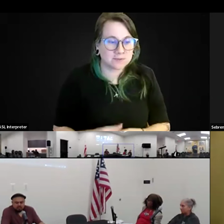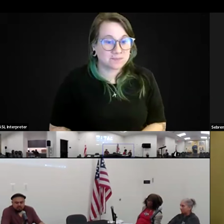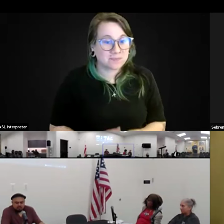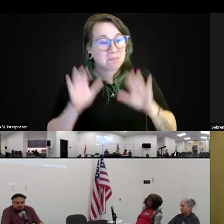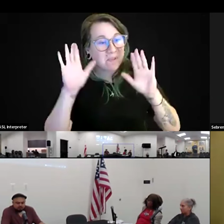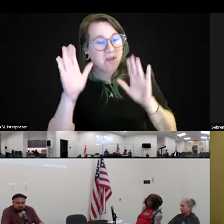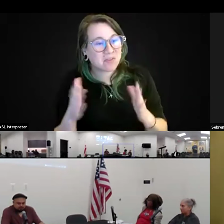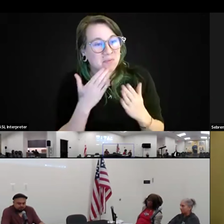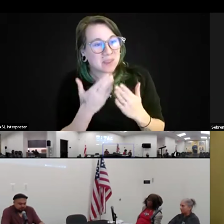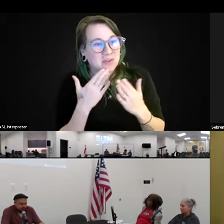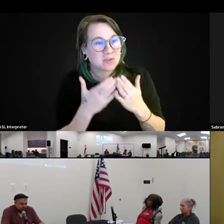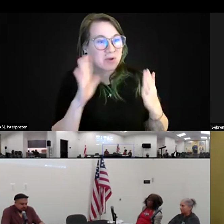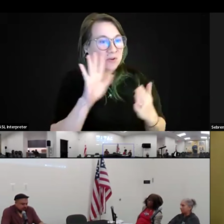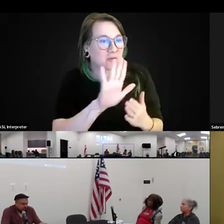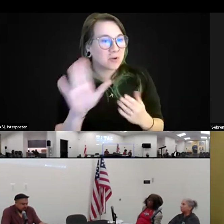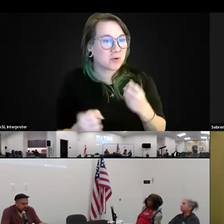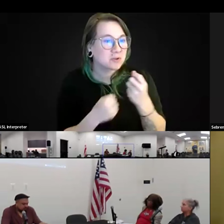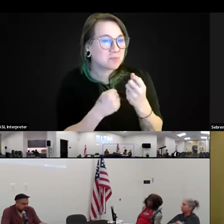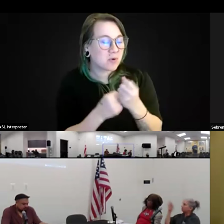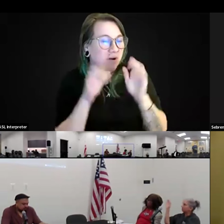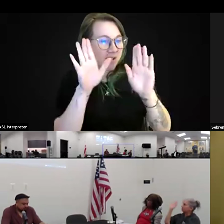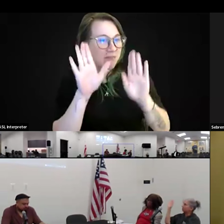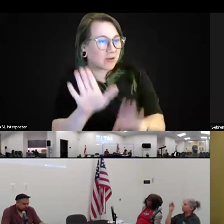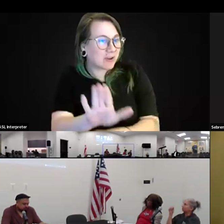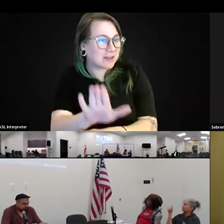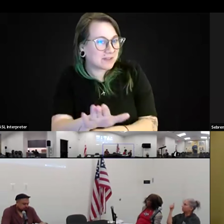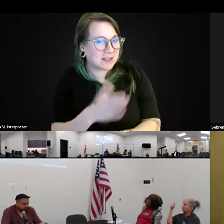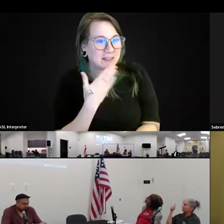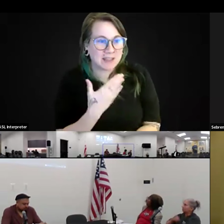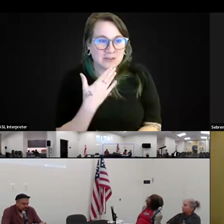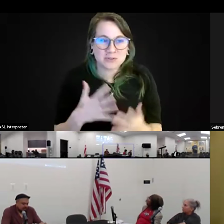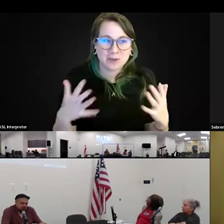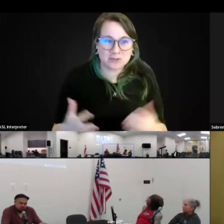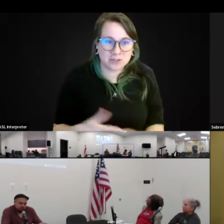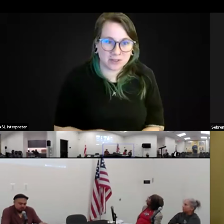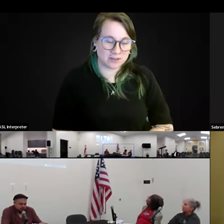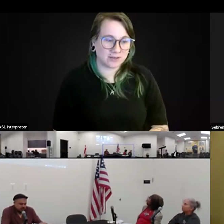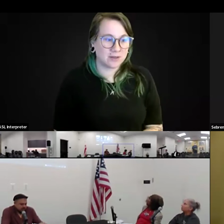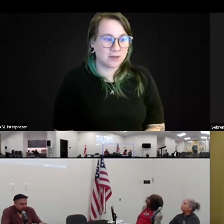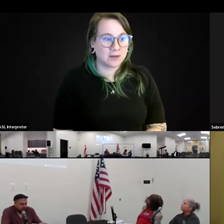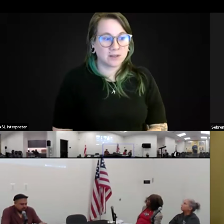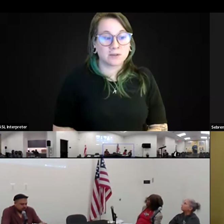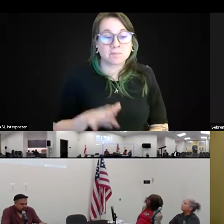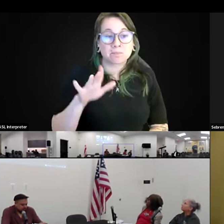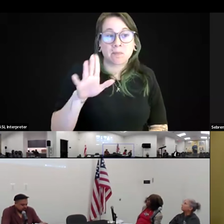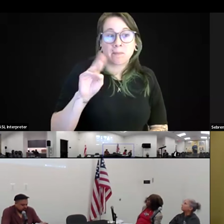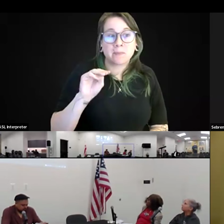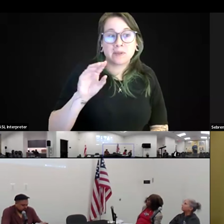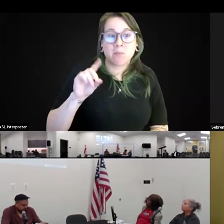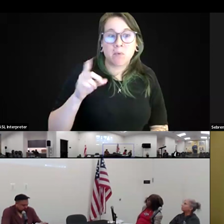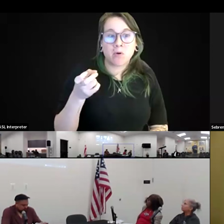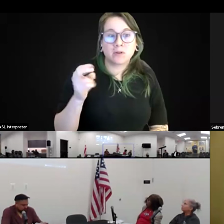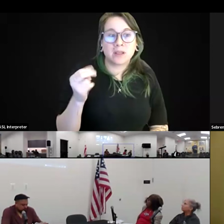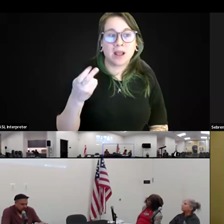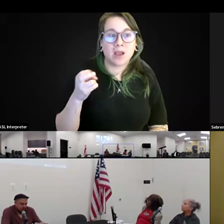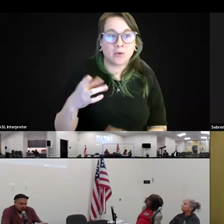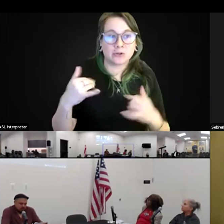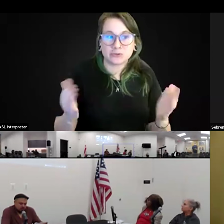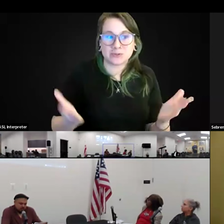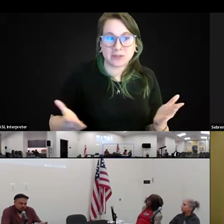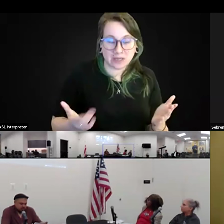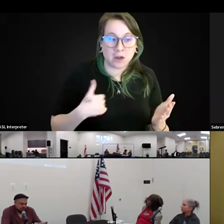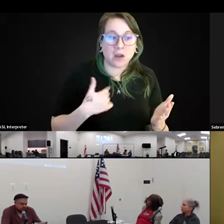you, everyone, for your support. Have a great evening. Thank Thank you you. so much. Have a And great Ms. night. Moldenhauer, are you still there? Yes.